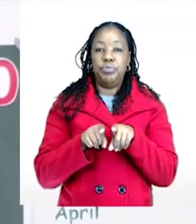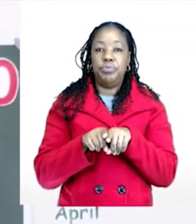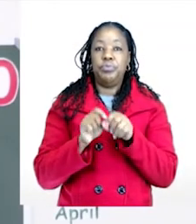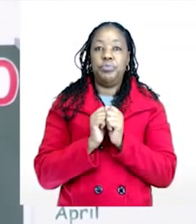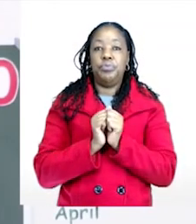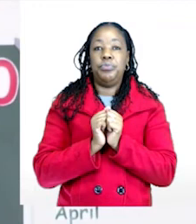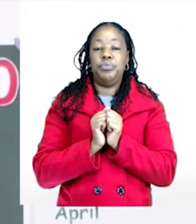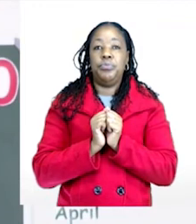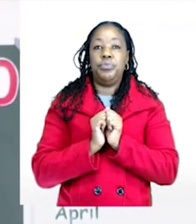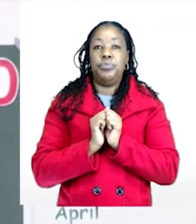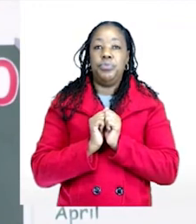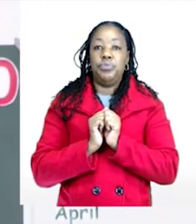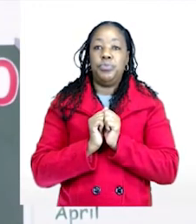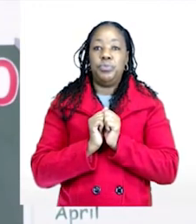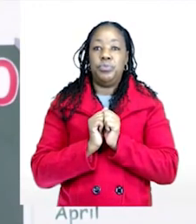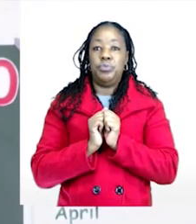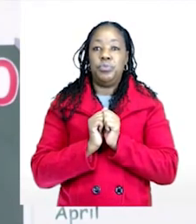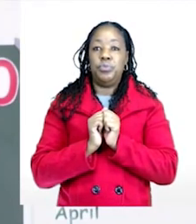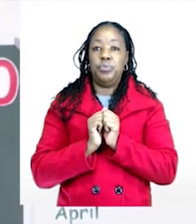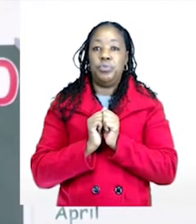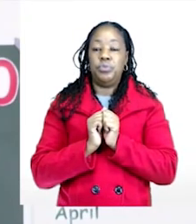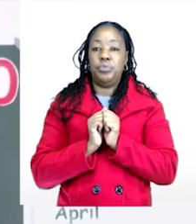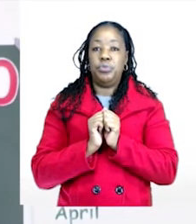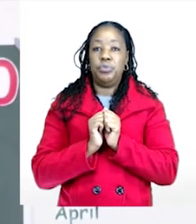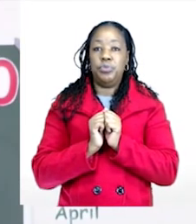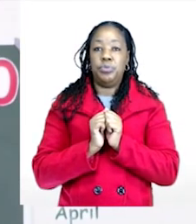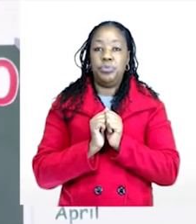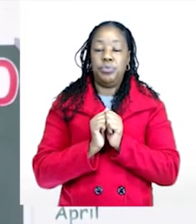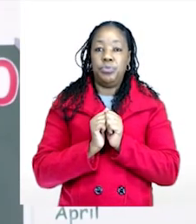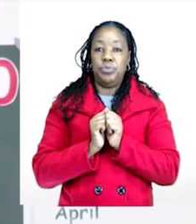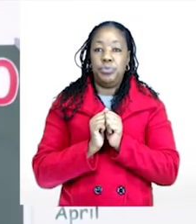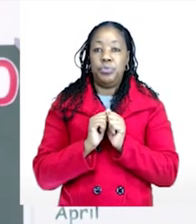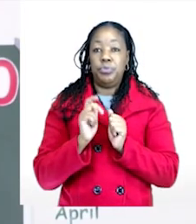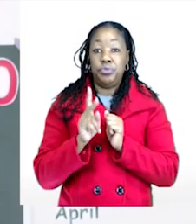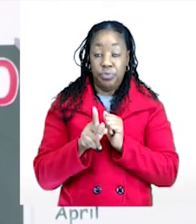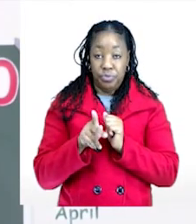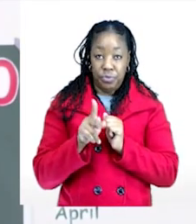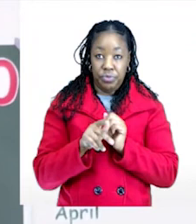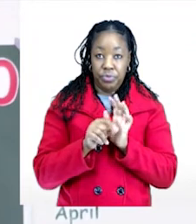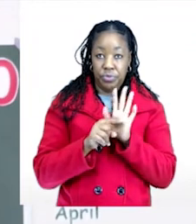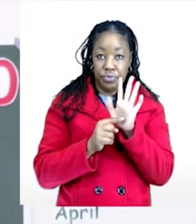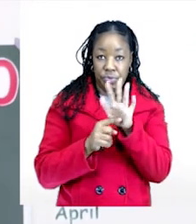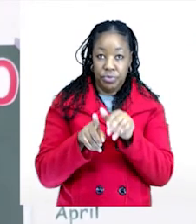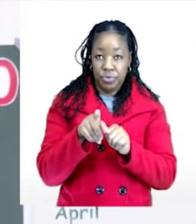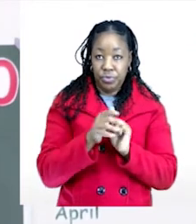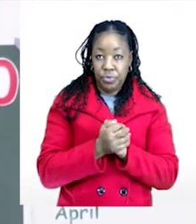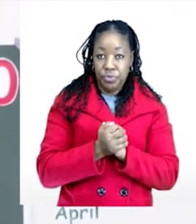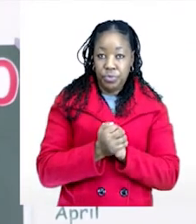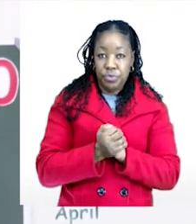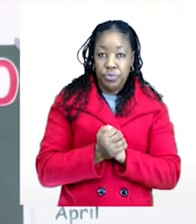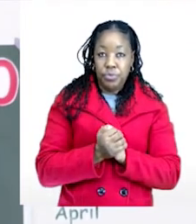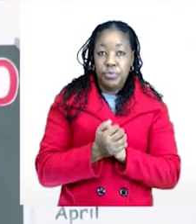it. Now let's look at this board that I have here, the little white board. It also